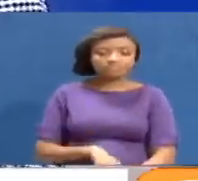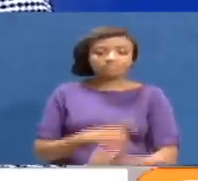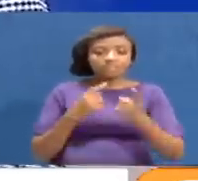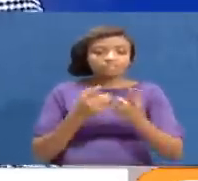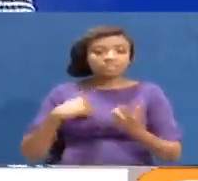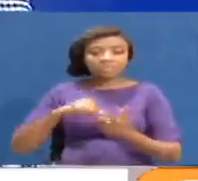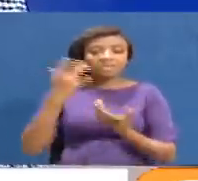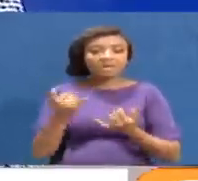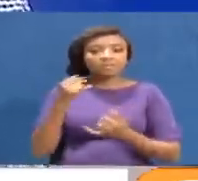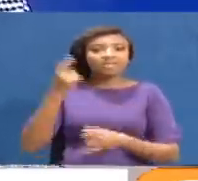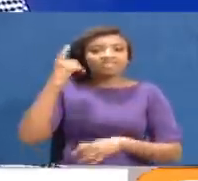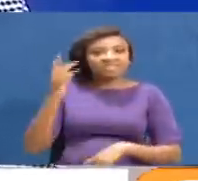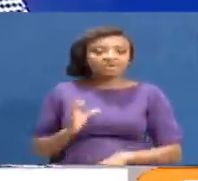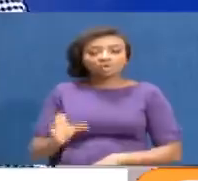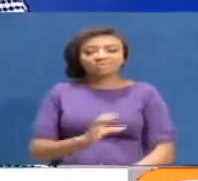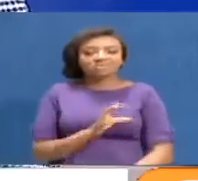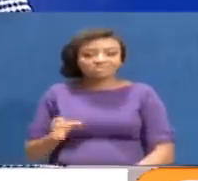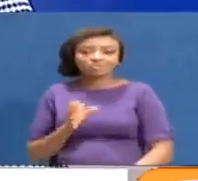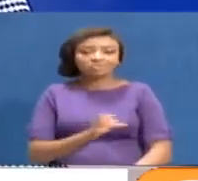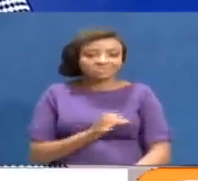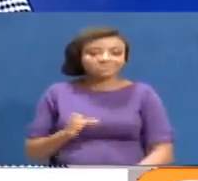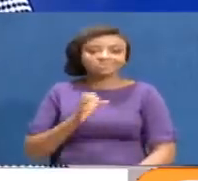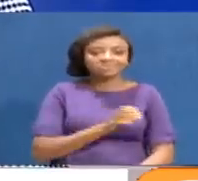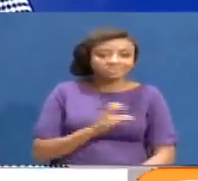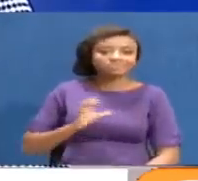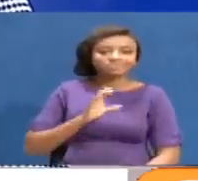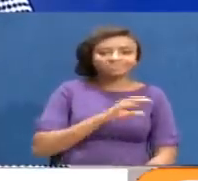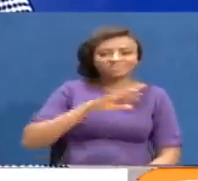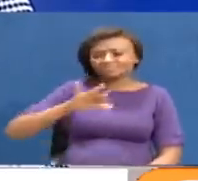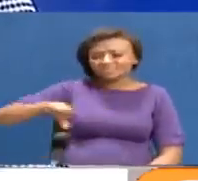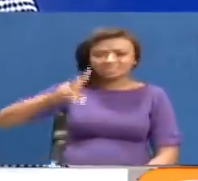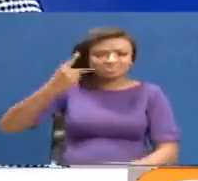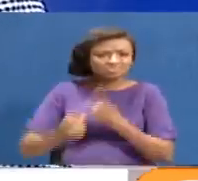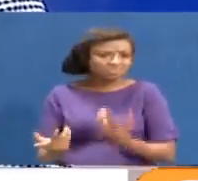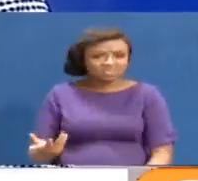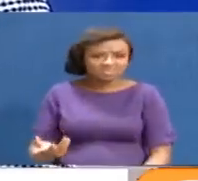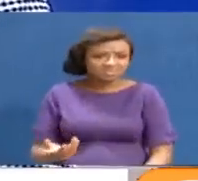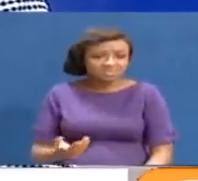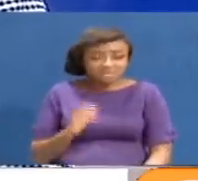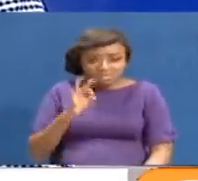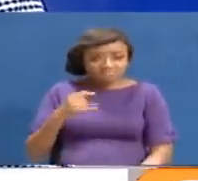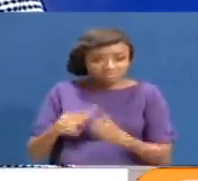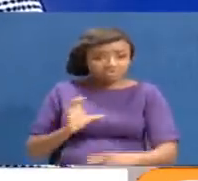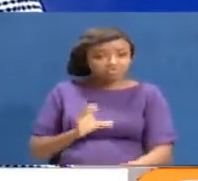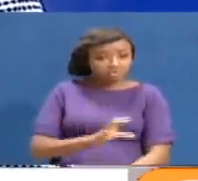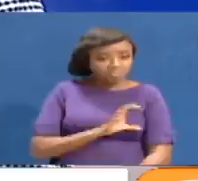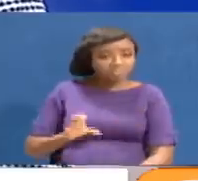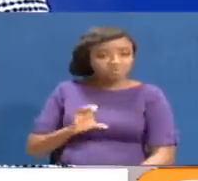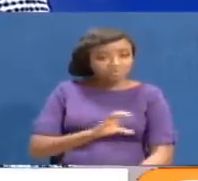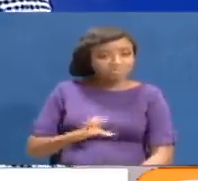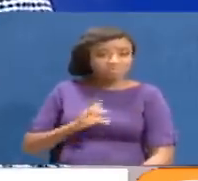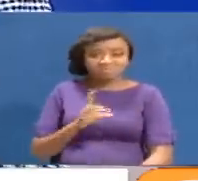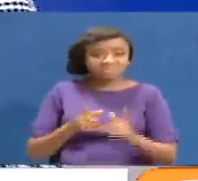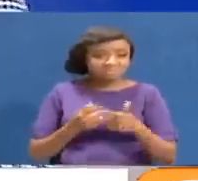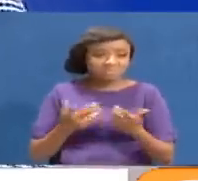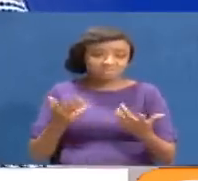all we are thinking of is committee after committee. The next election is coming. It's 2 years away. Yeah. Right? If we continue with committee after committee,